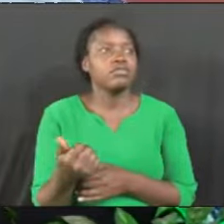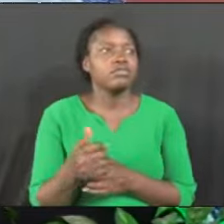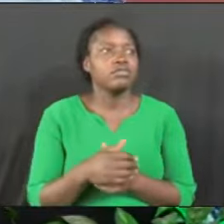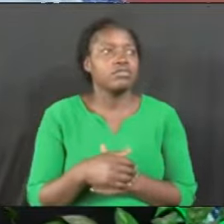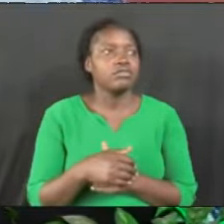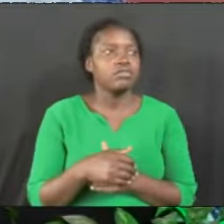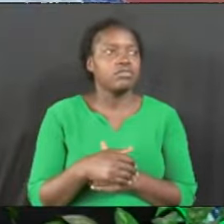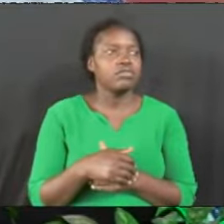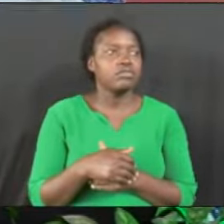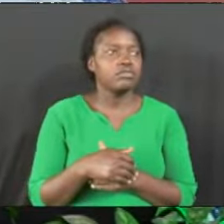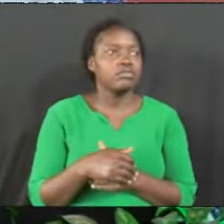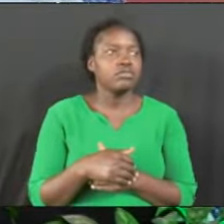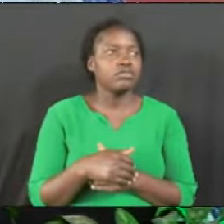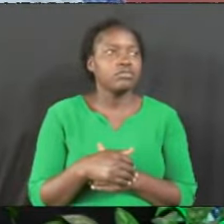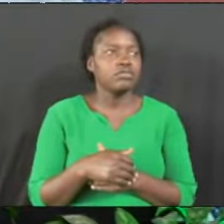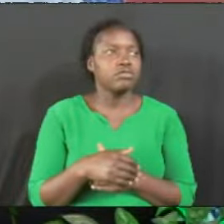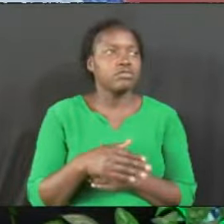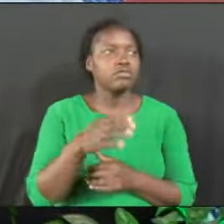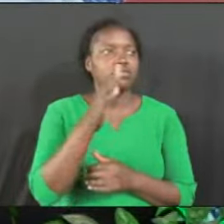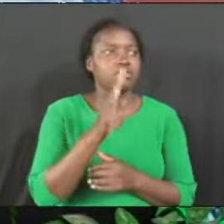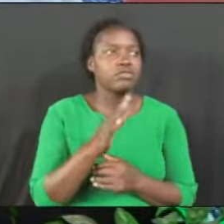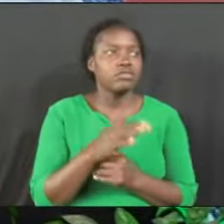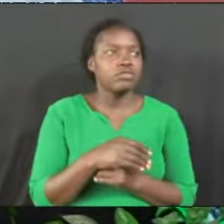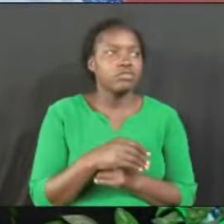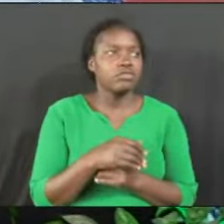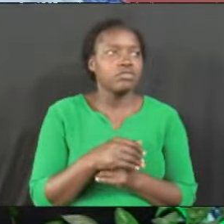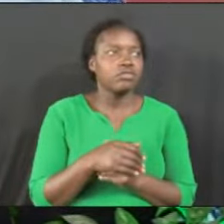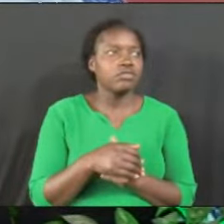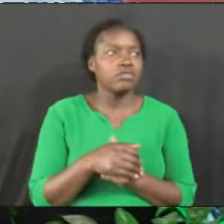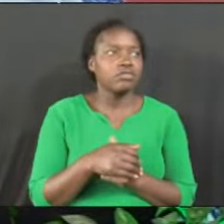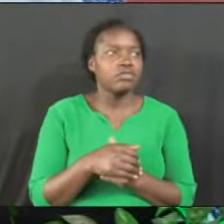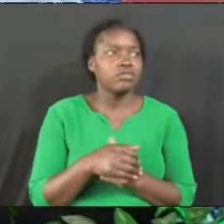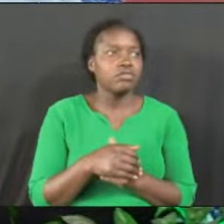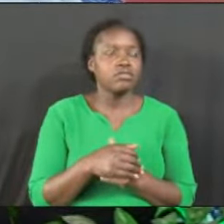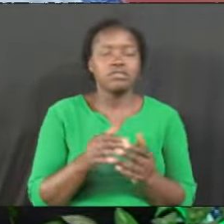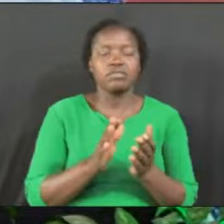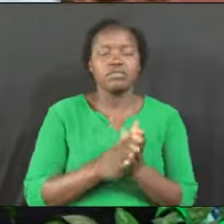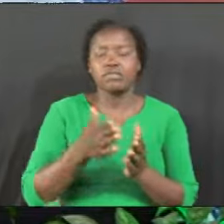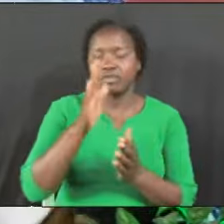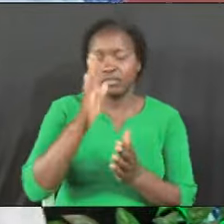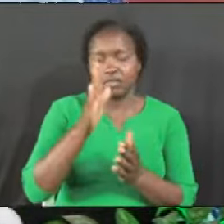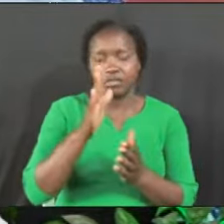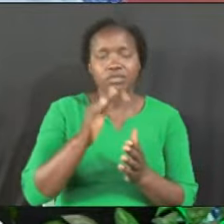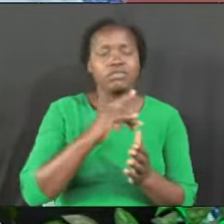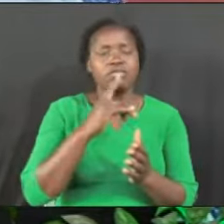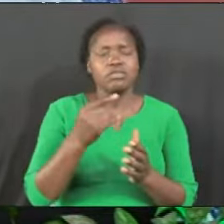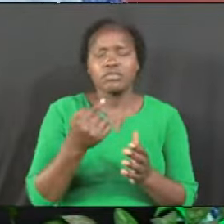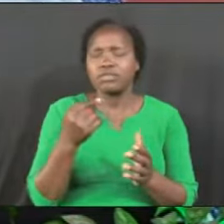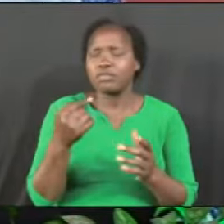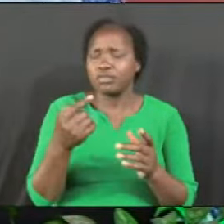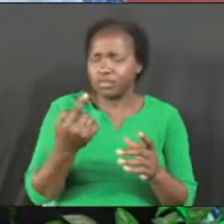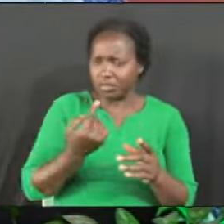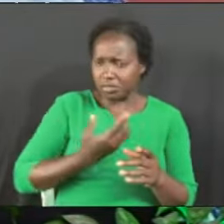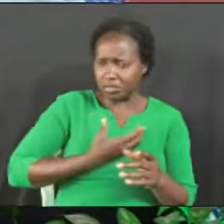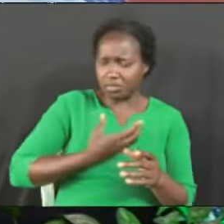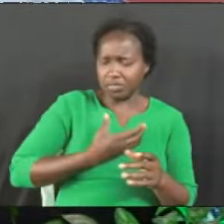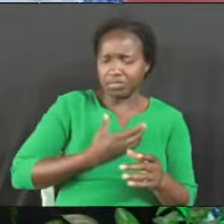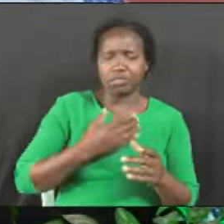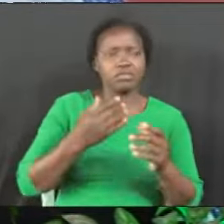words, God's glory is his sole possession. He will share his